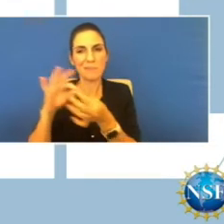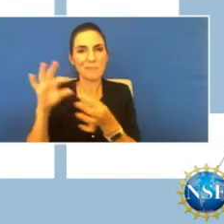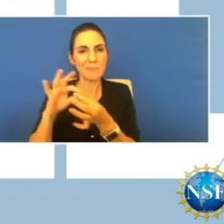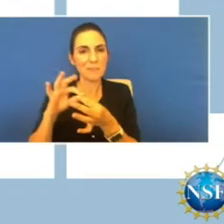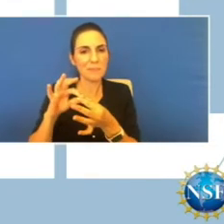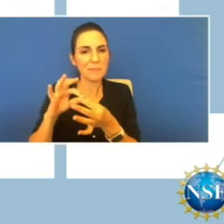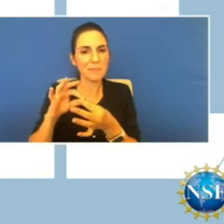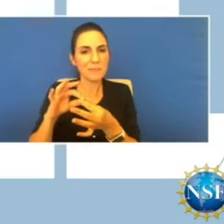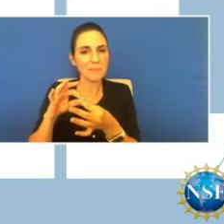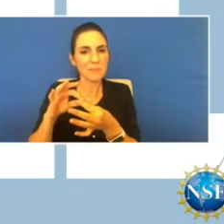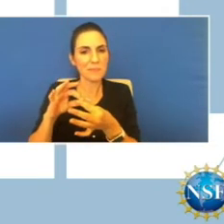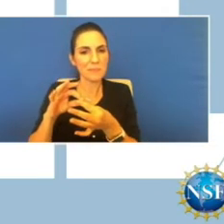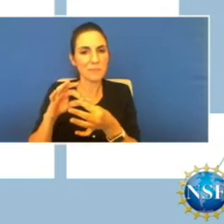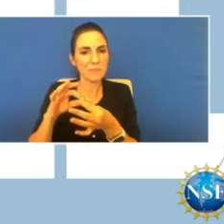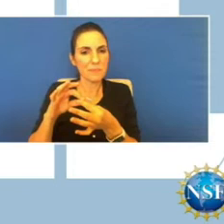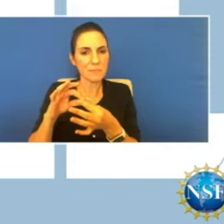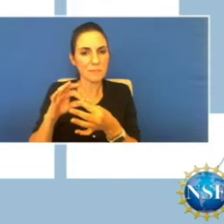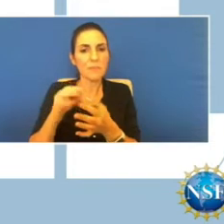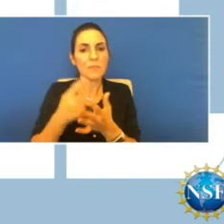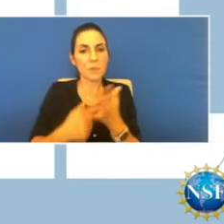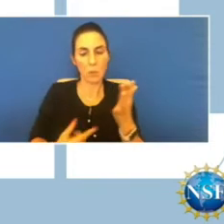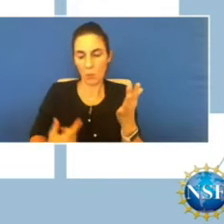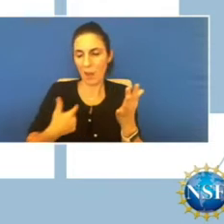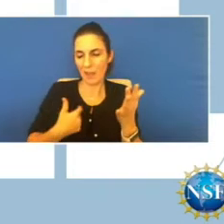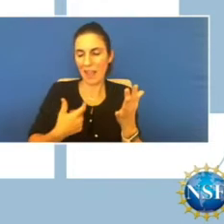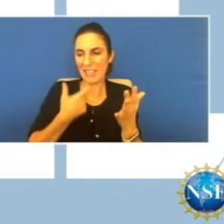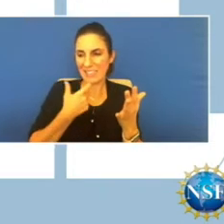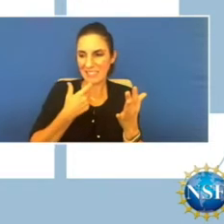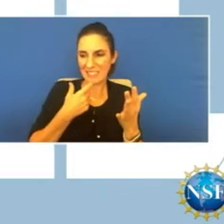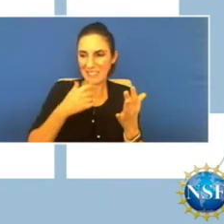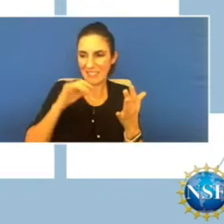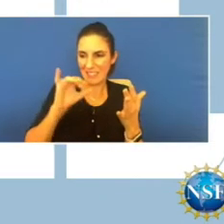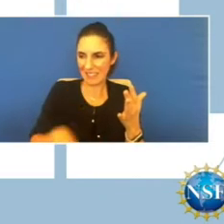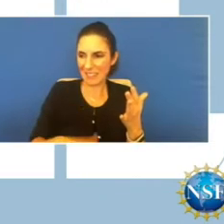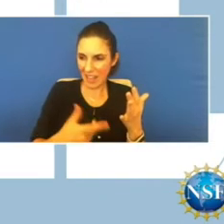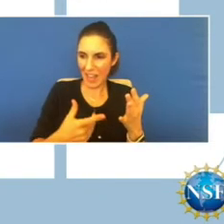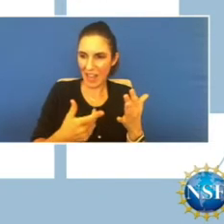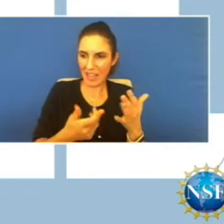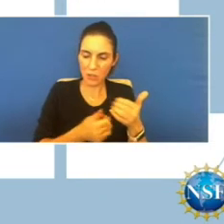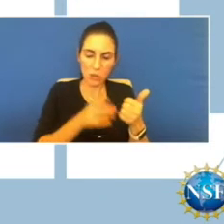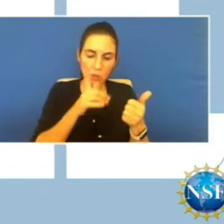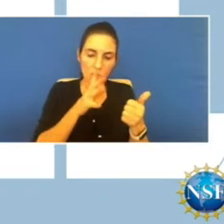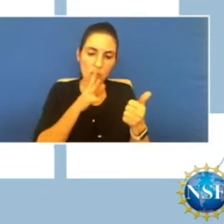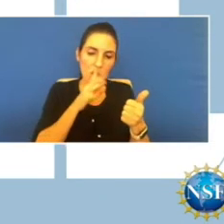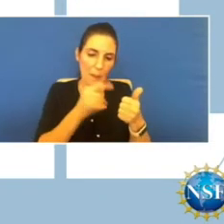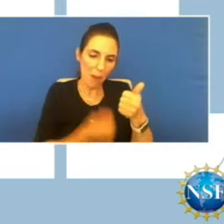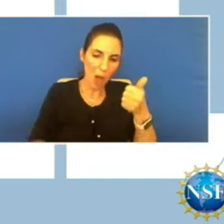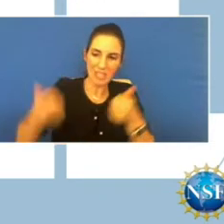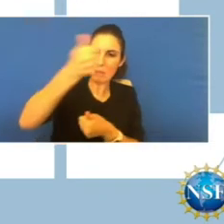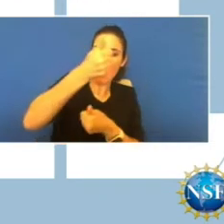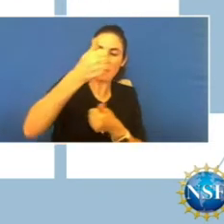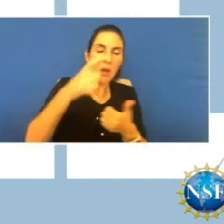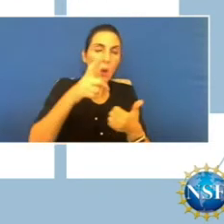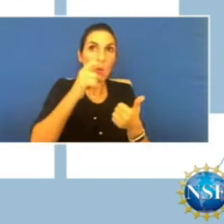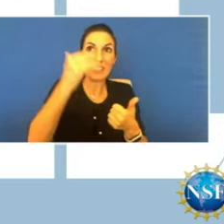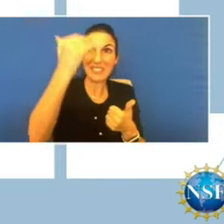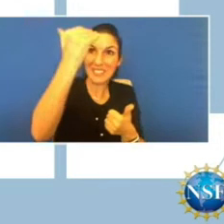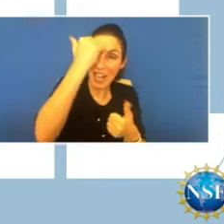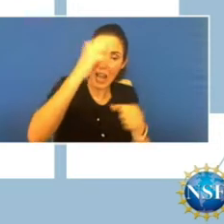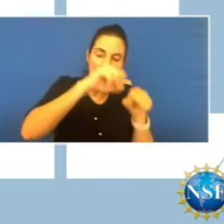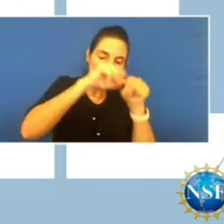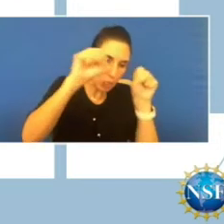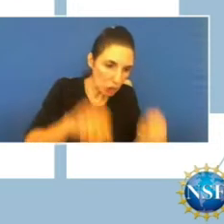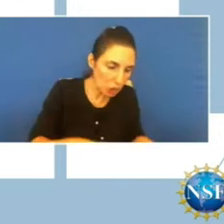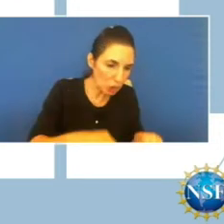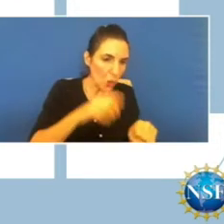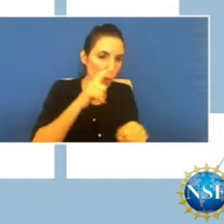of what I've referred to as kind of epistemic supremacies, whose knowledge systems and whose forms of making